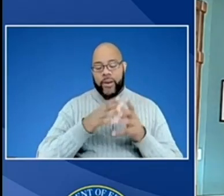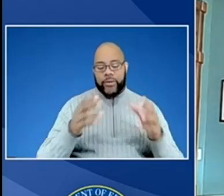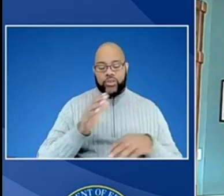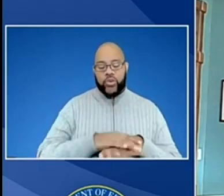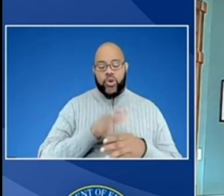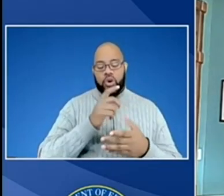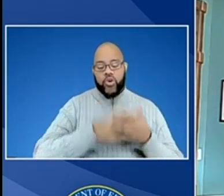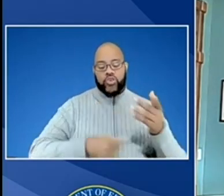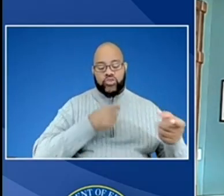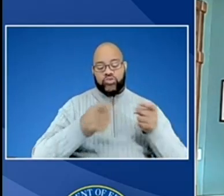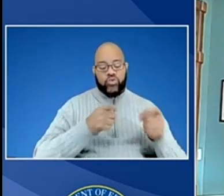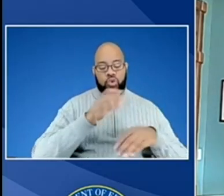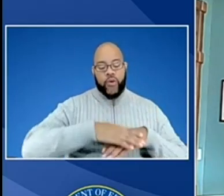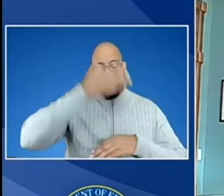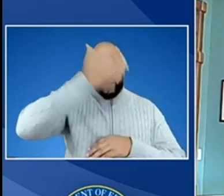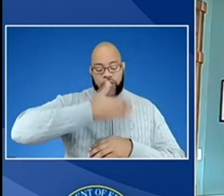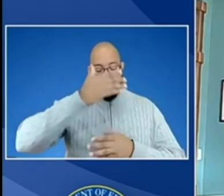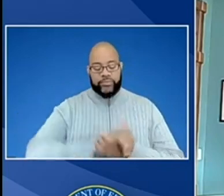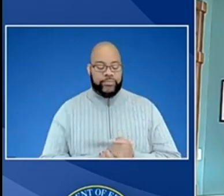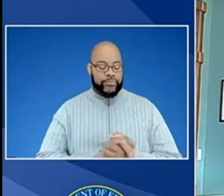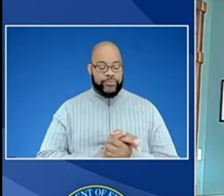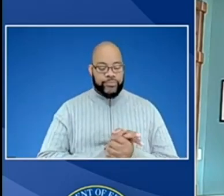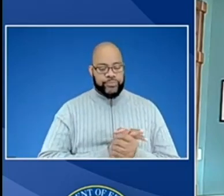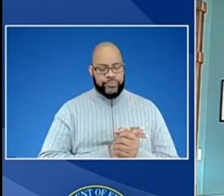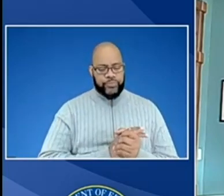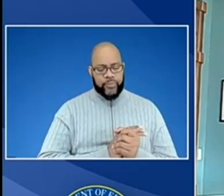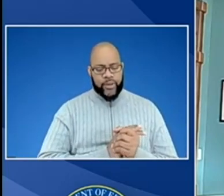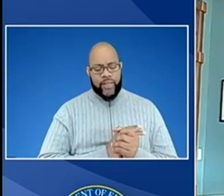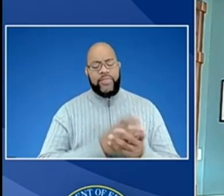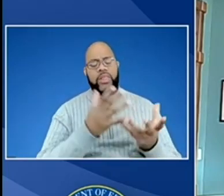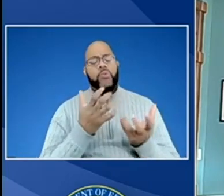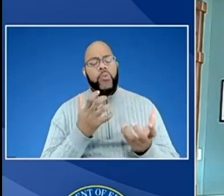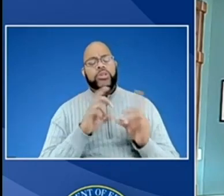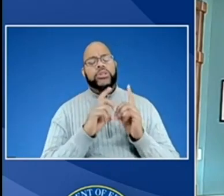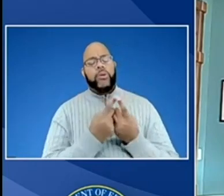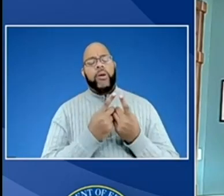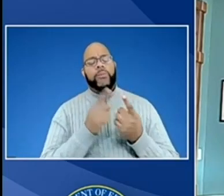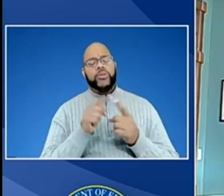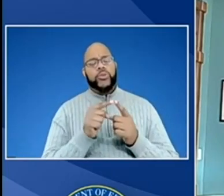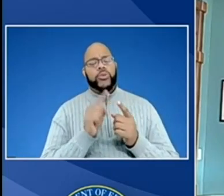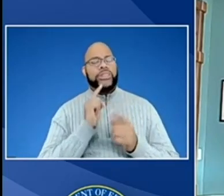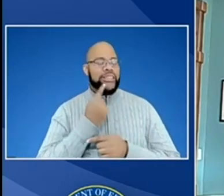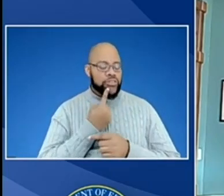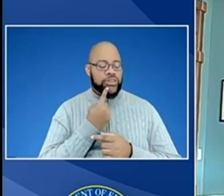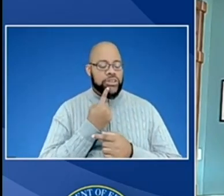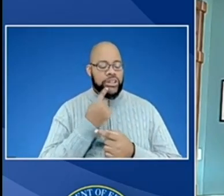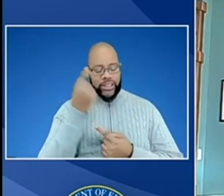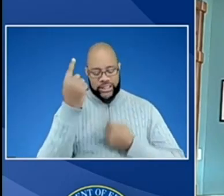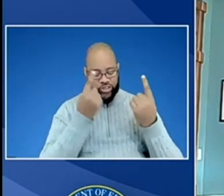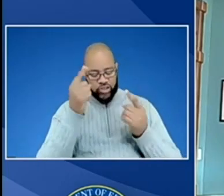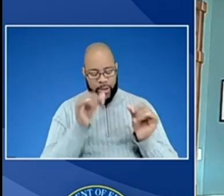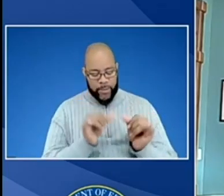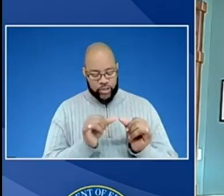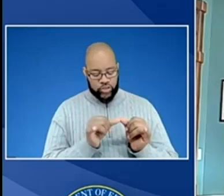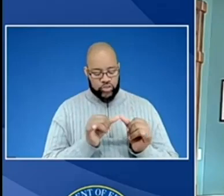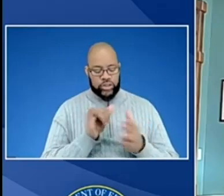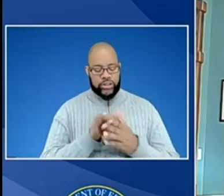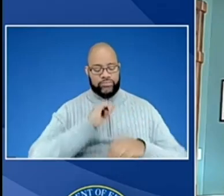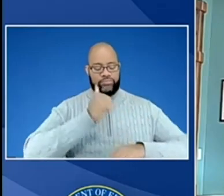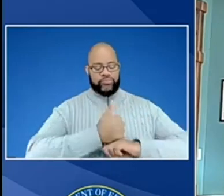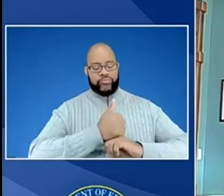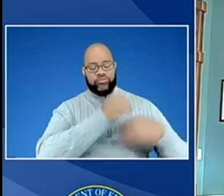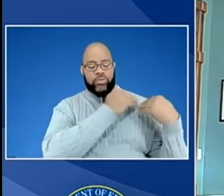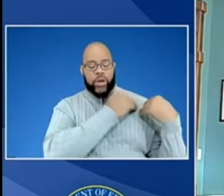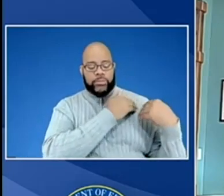cost control on the front end. And they would like the department to seriously consider measures that place direct